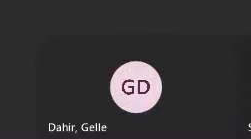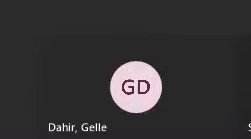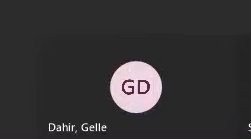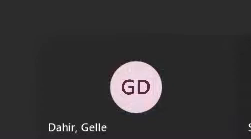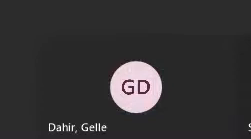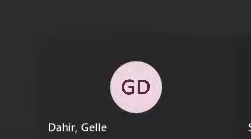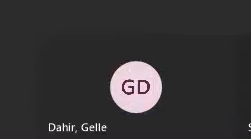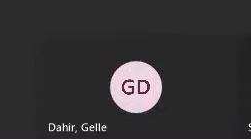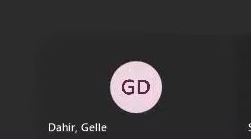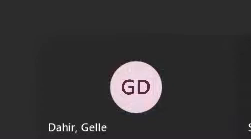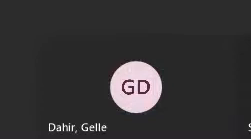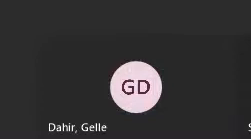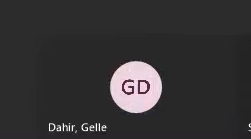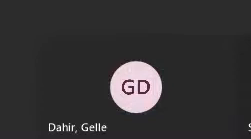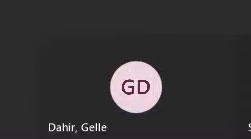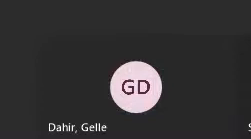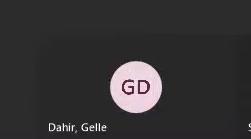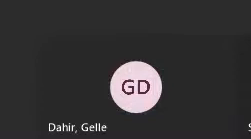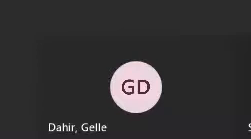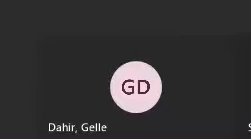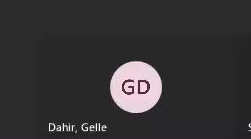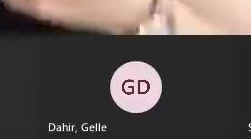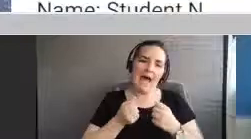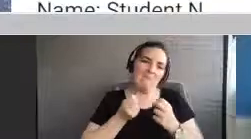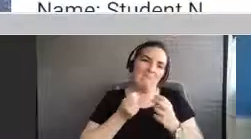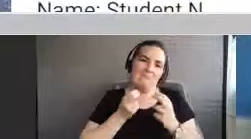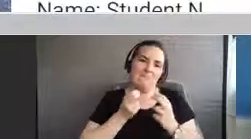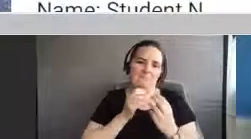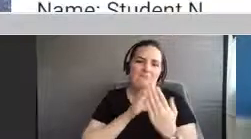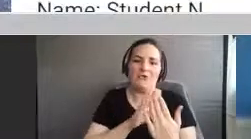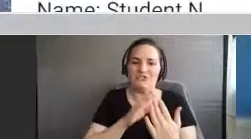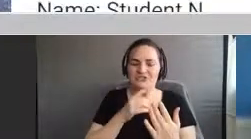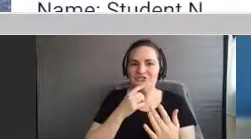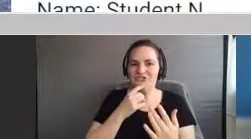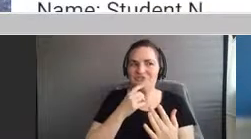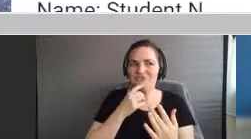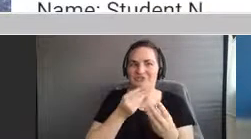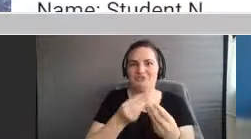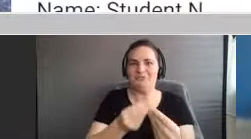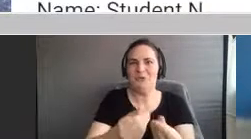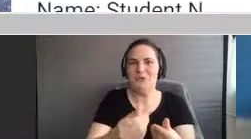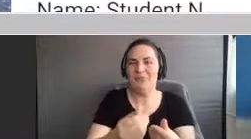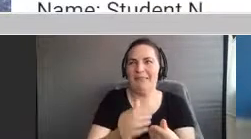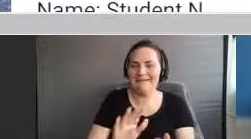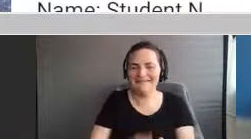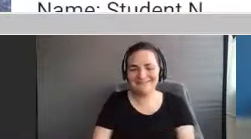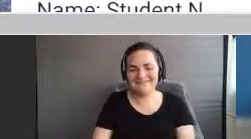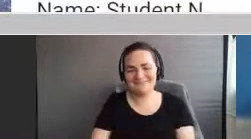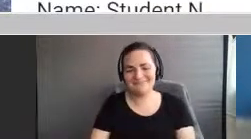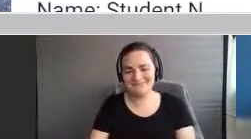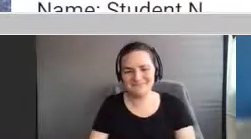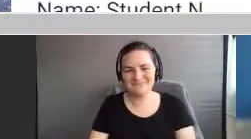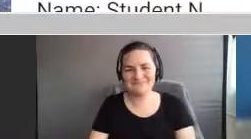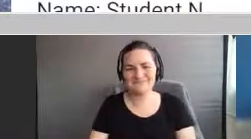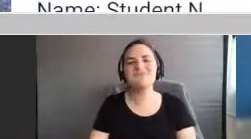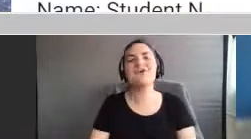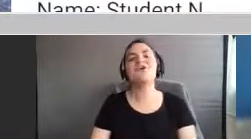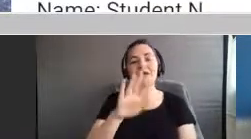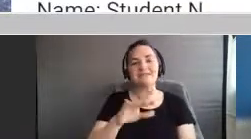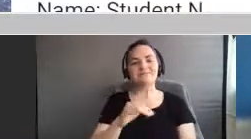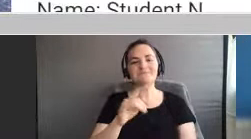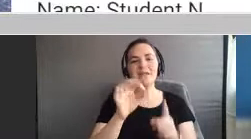not entirely smooth approach. Here we go. So I'm in the Padlet that I set up last week,